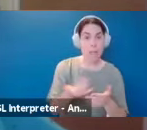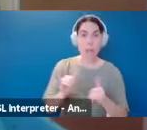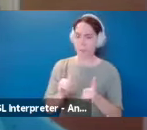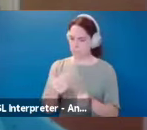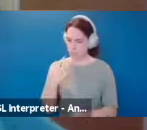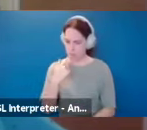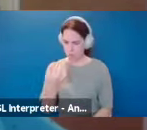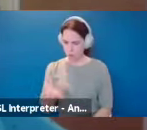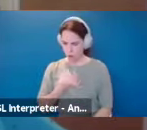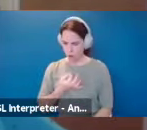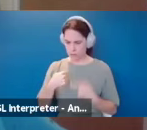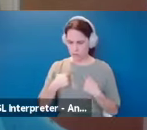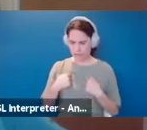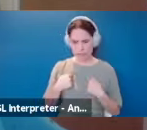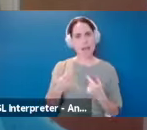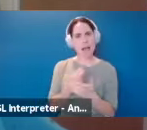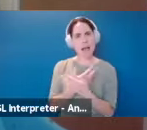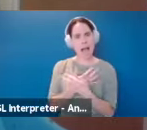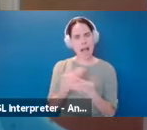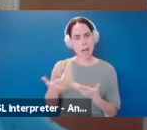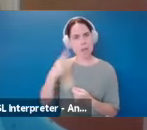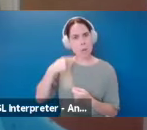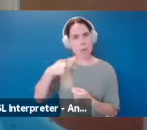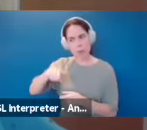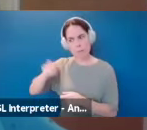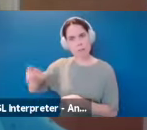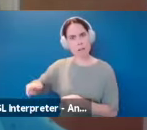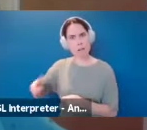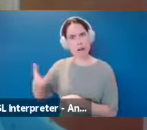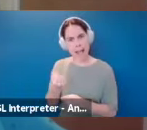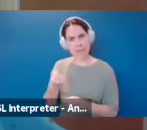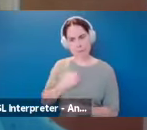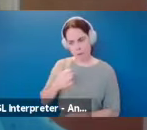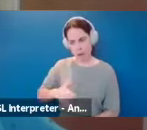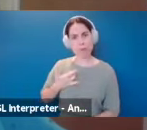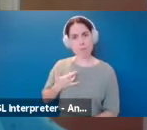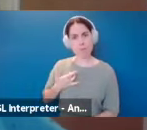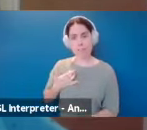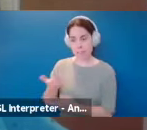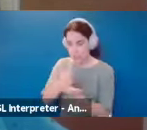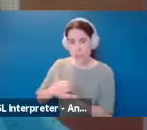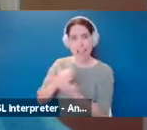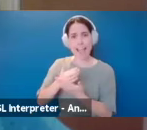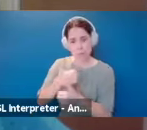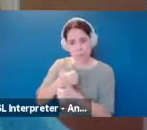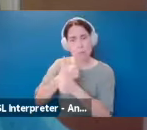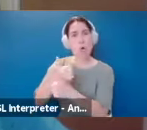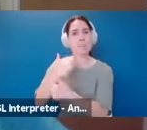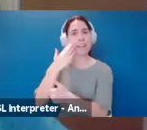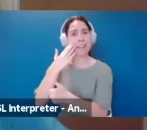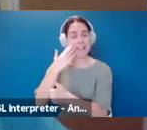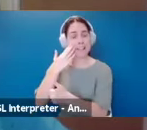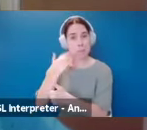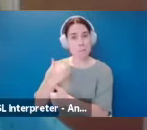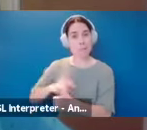share their broken hearts? A lot. Too many, some of my black mates may say. I want to quote Bante